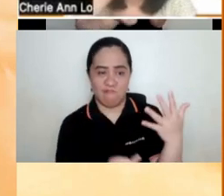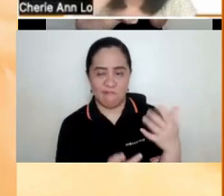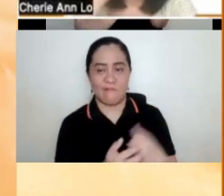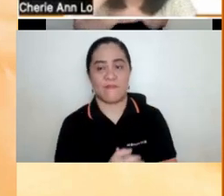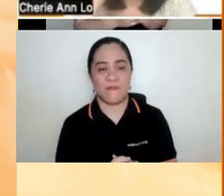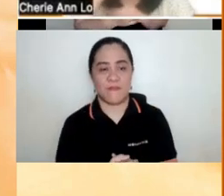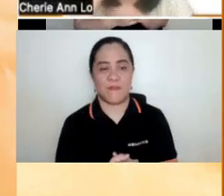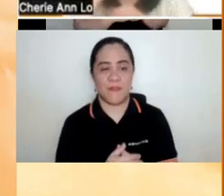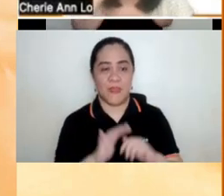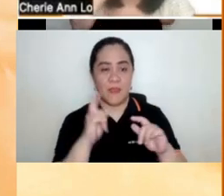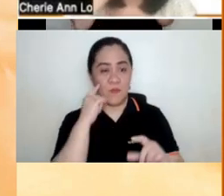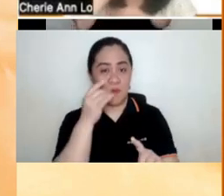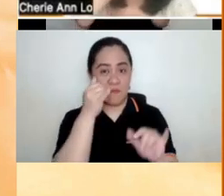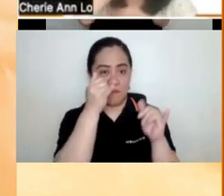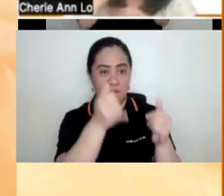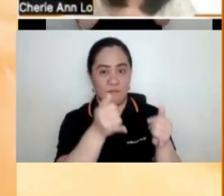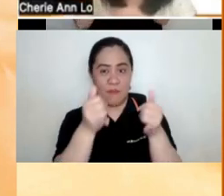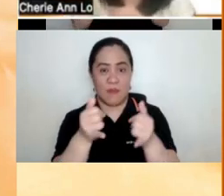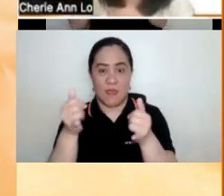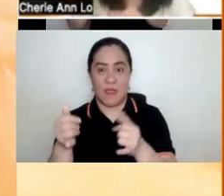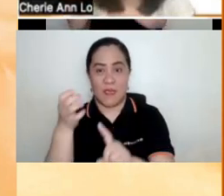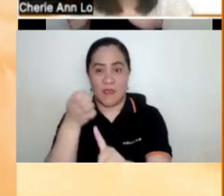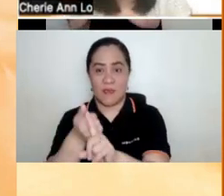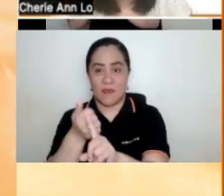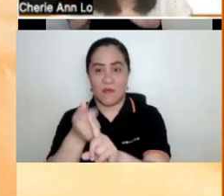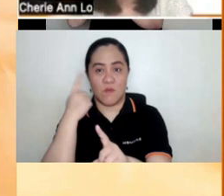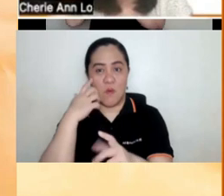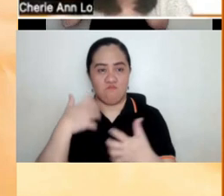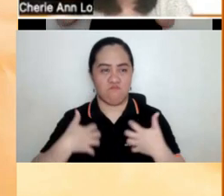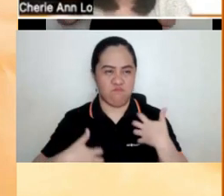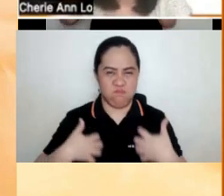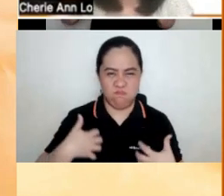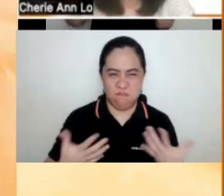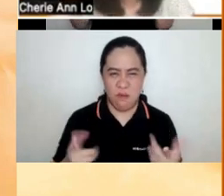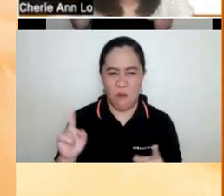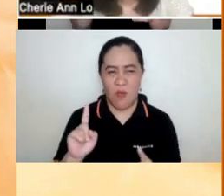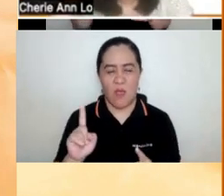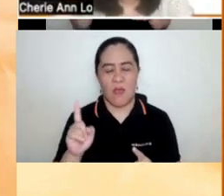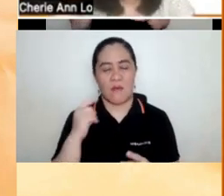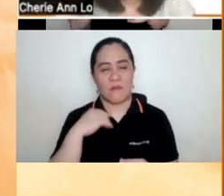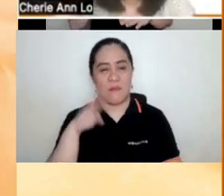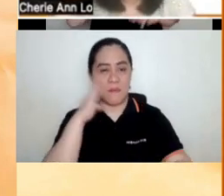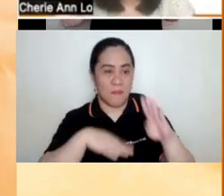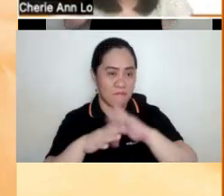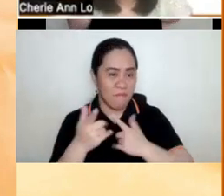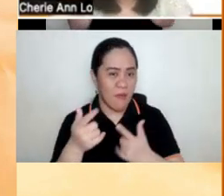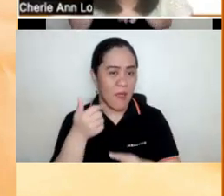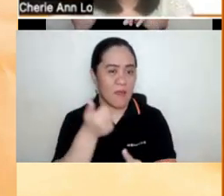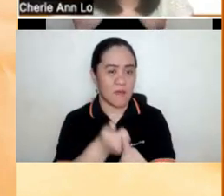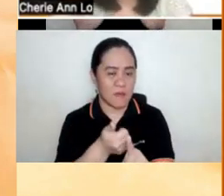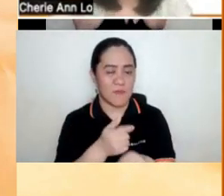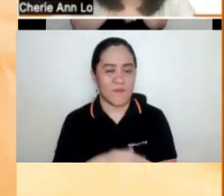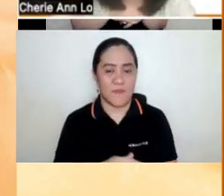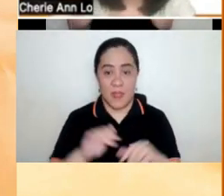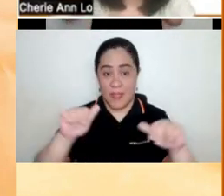for individuals when it comes to having anxiety-related disorders. And what are also the challenges